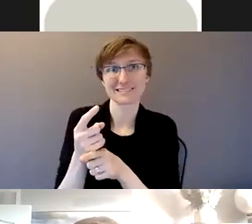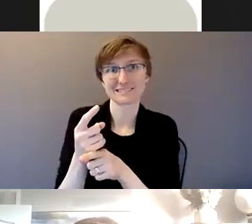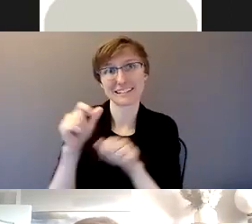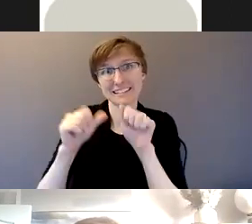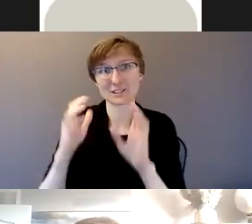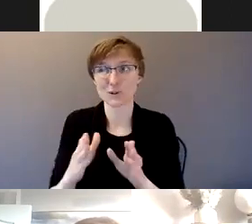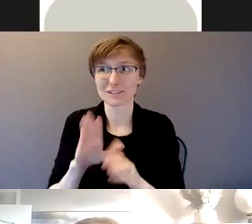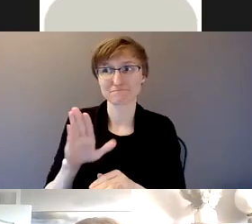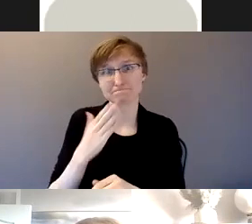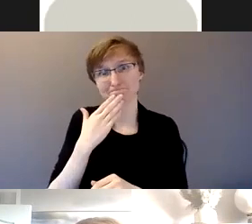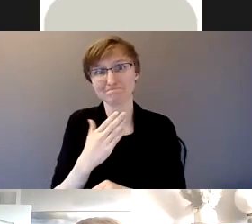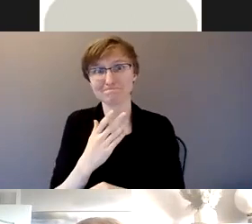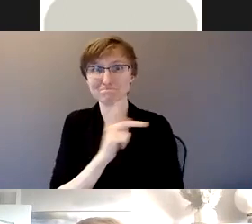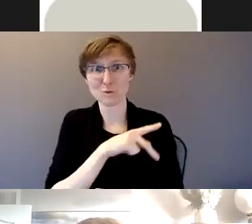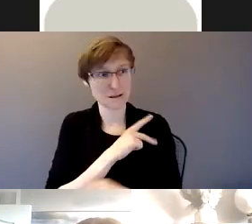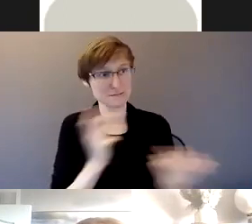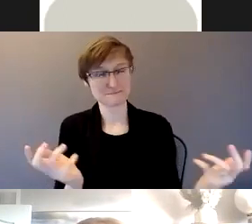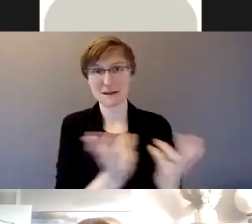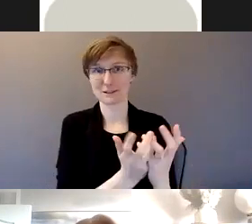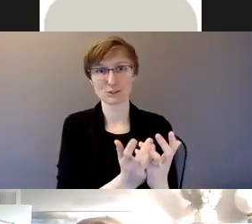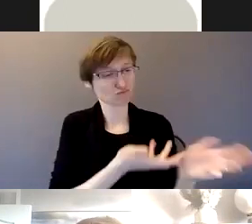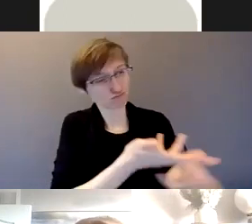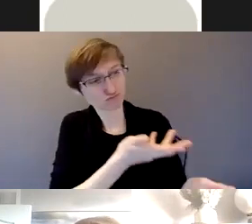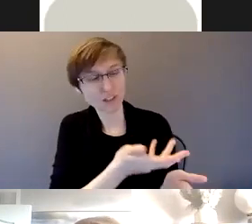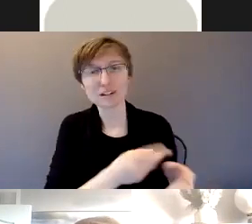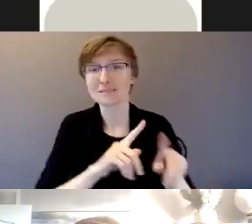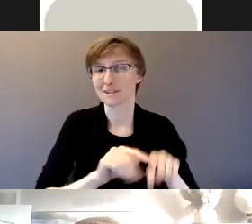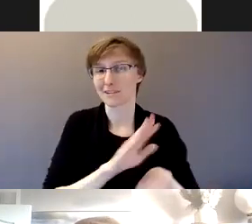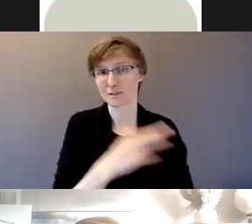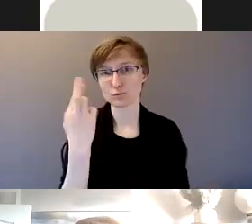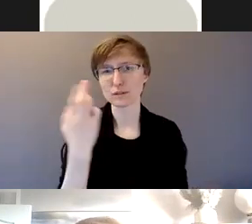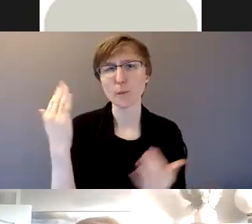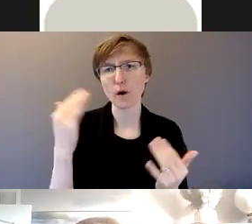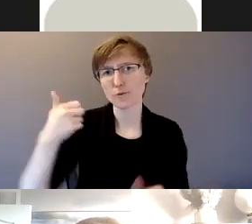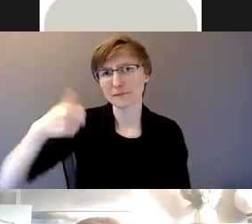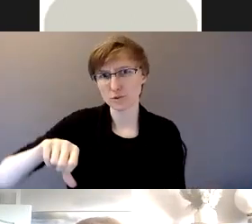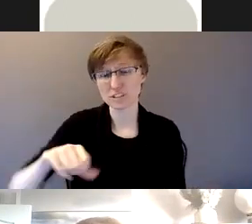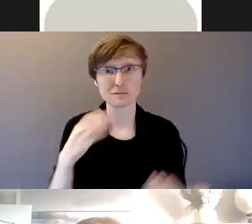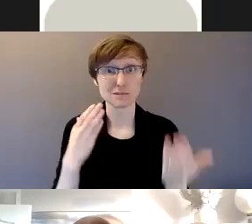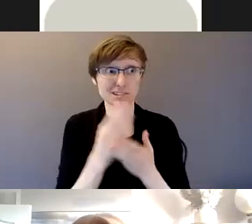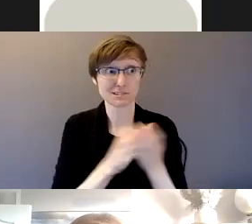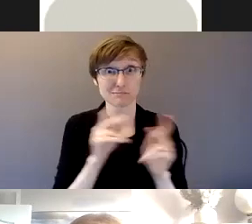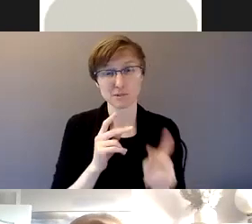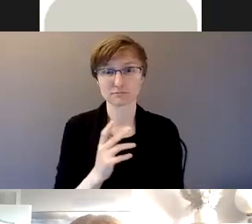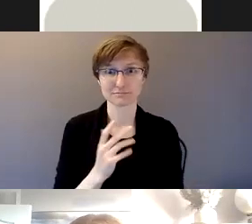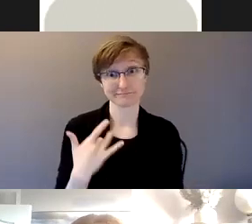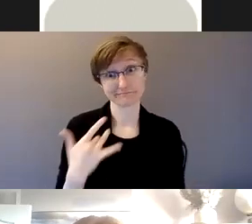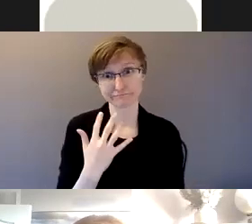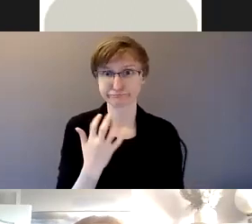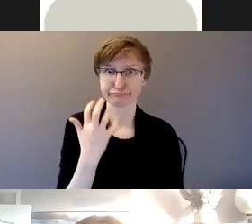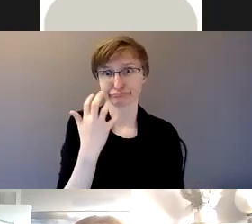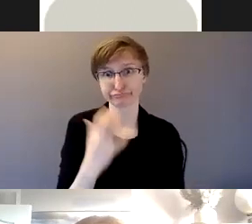Like, it really depends on the reasons that the person's refusing it. Some people they're just ornery and just